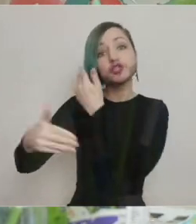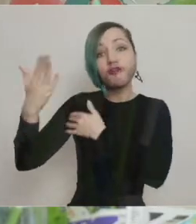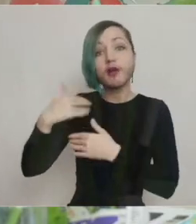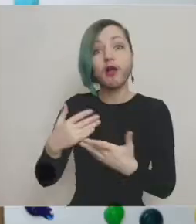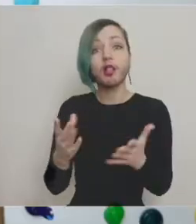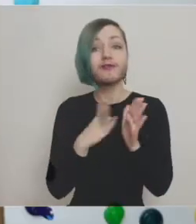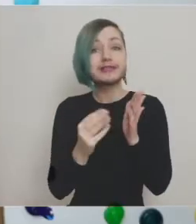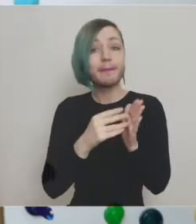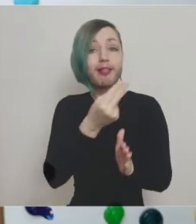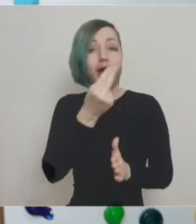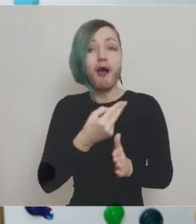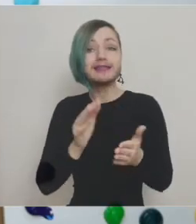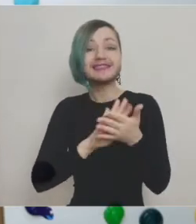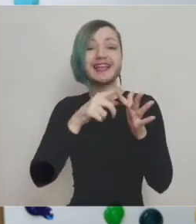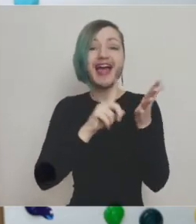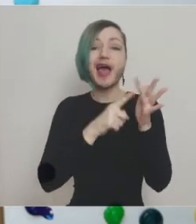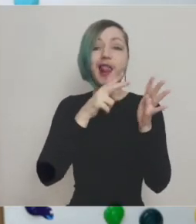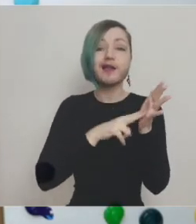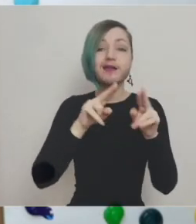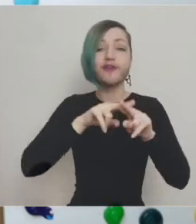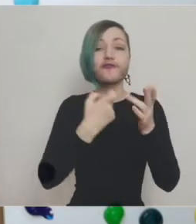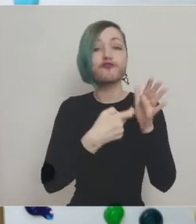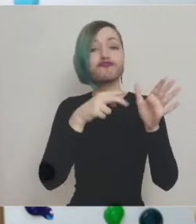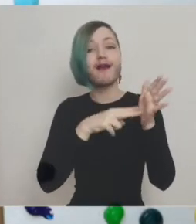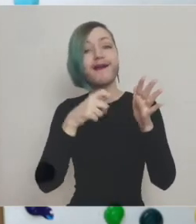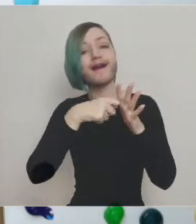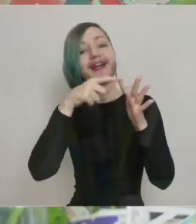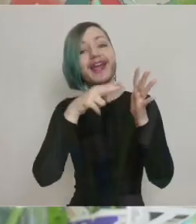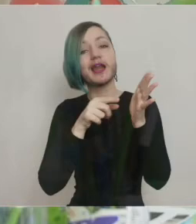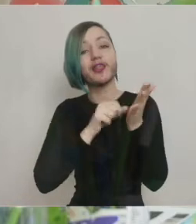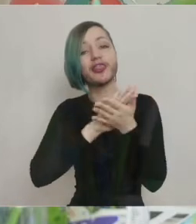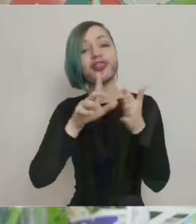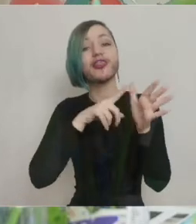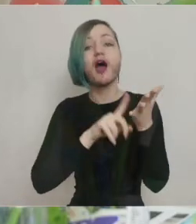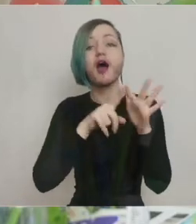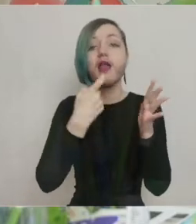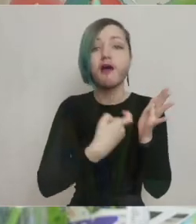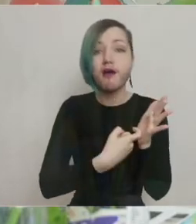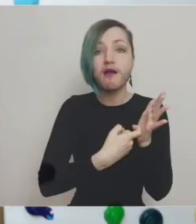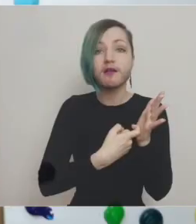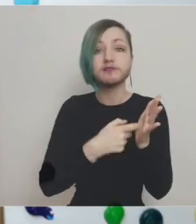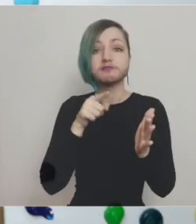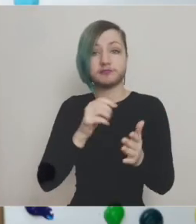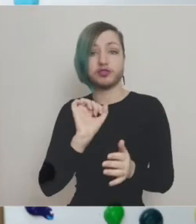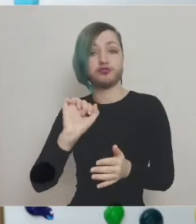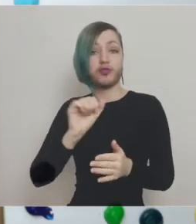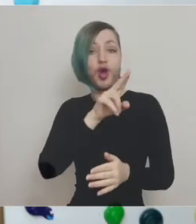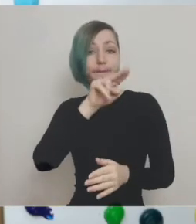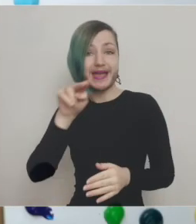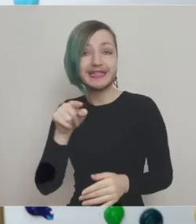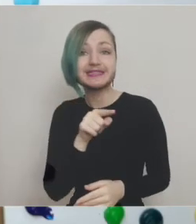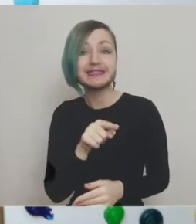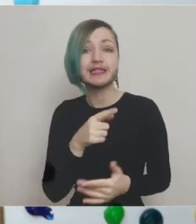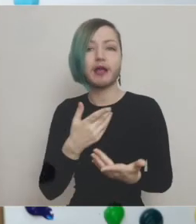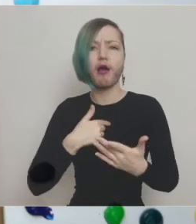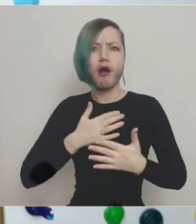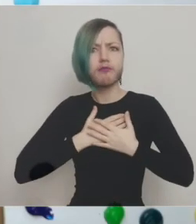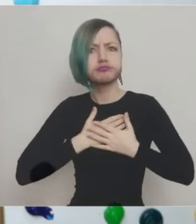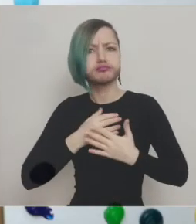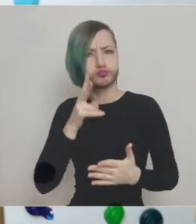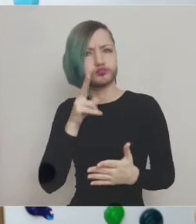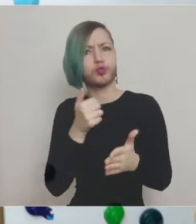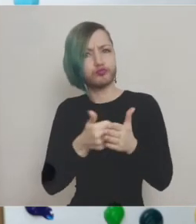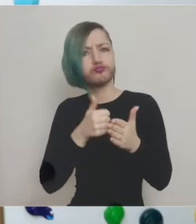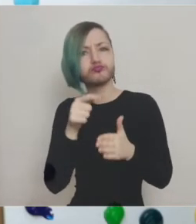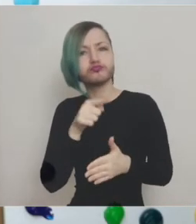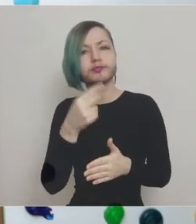by artists like Helen Frankenthaler, who's an artist I admire very much. This is one of the paintings of hers that I look at quite a